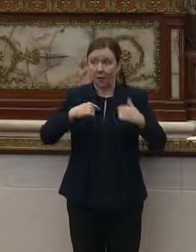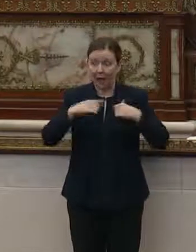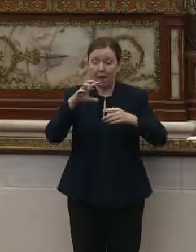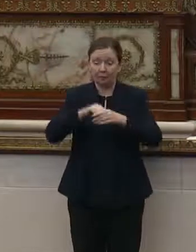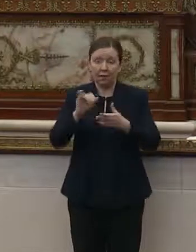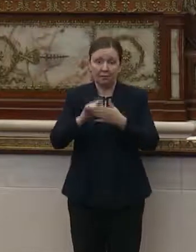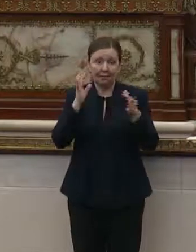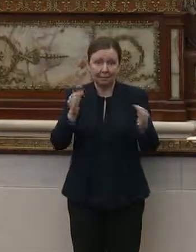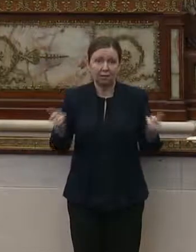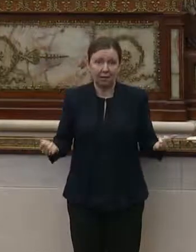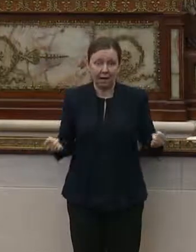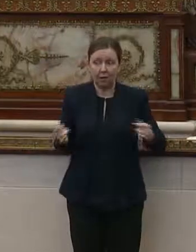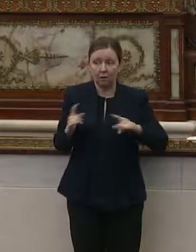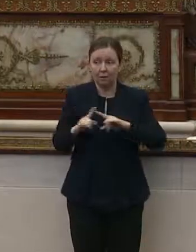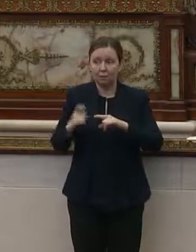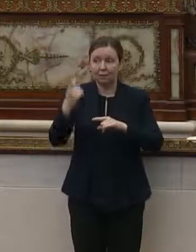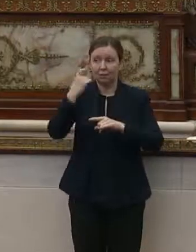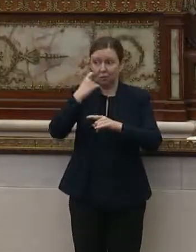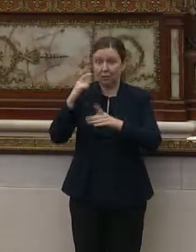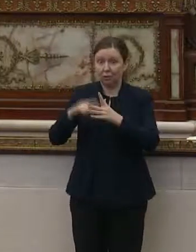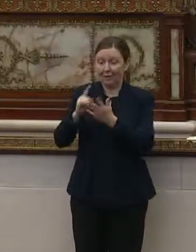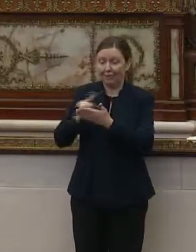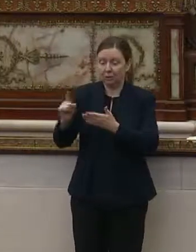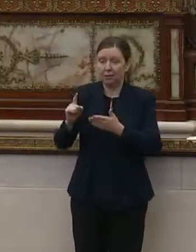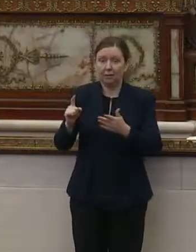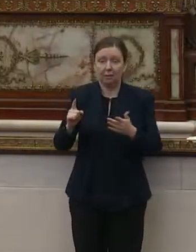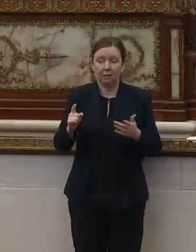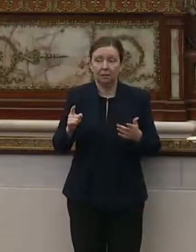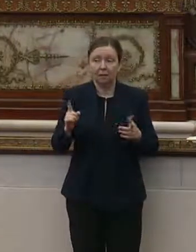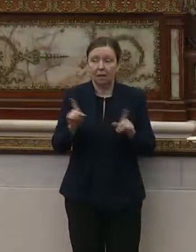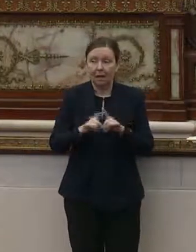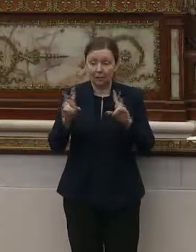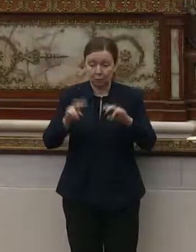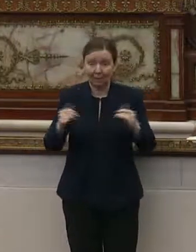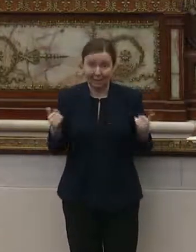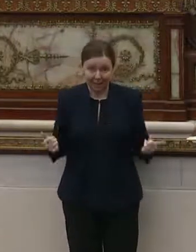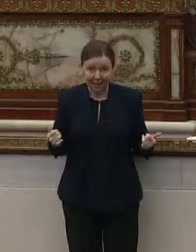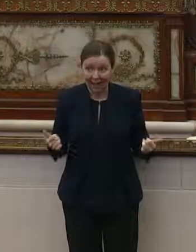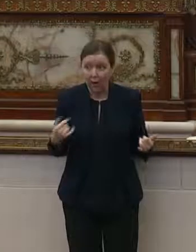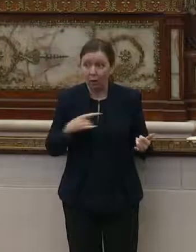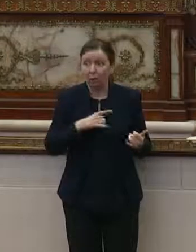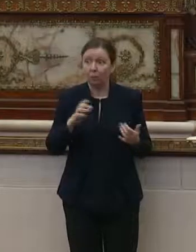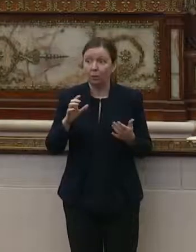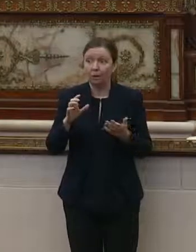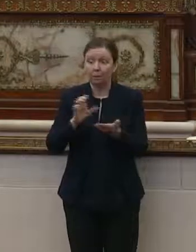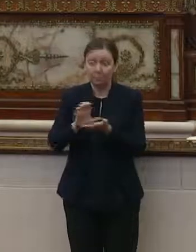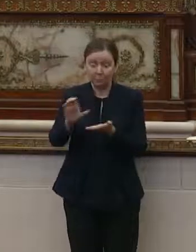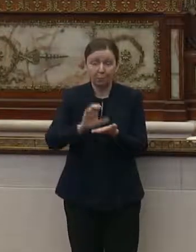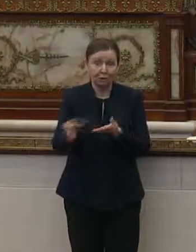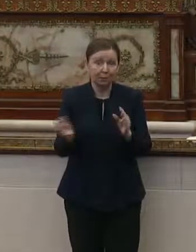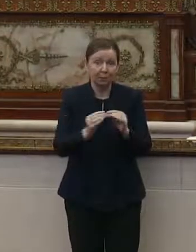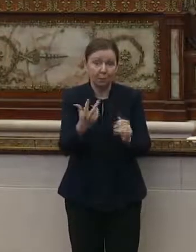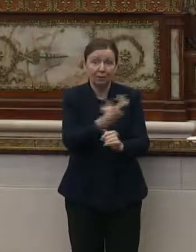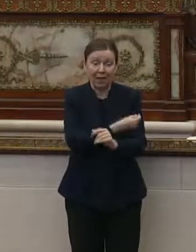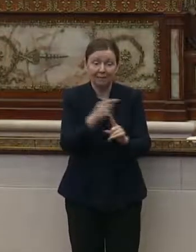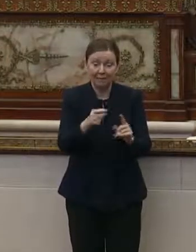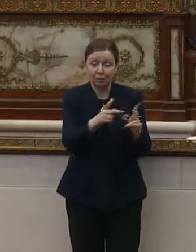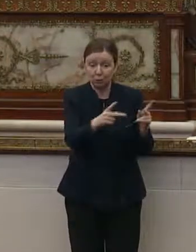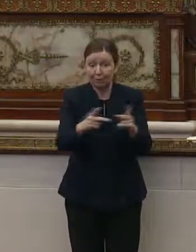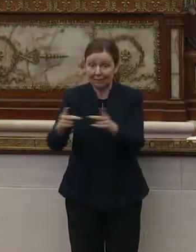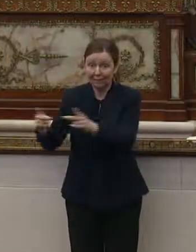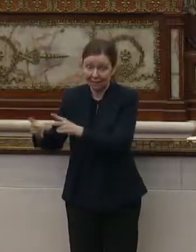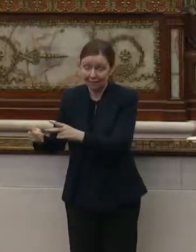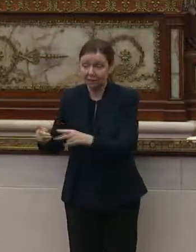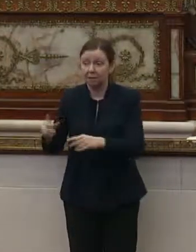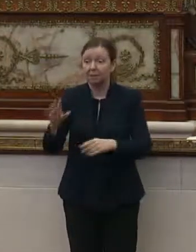that decision, but as of just this week. And I can tell you that just as we're looking at it now, we're pushing more vaccine to these sites, the federally